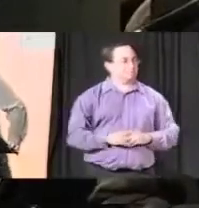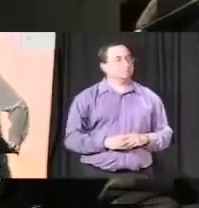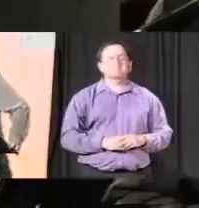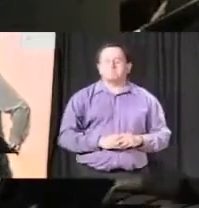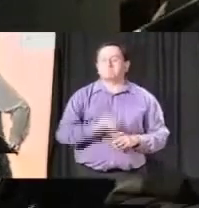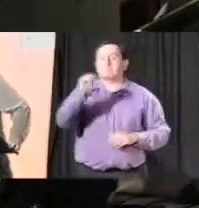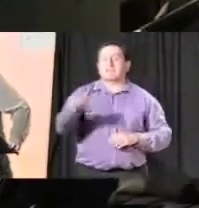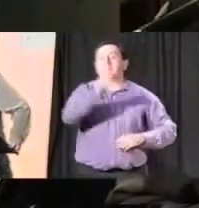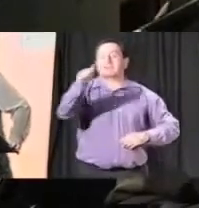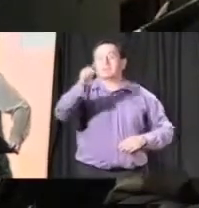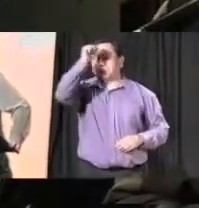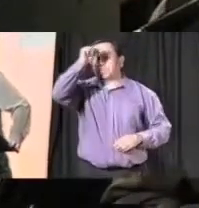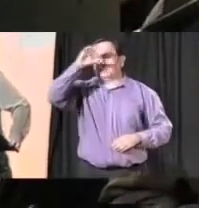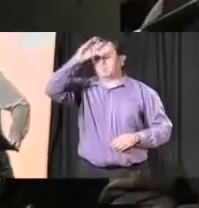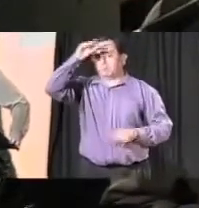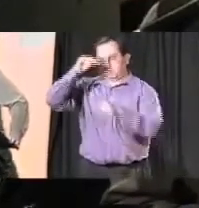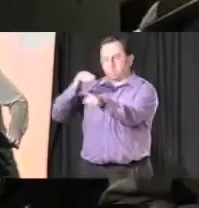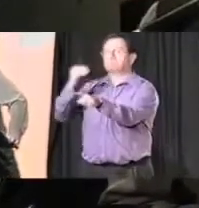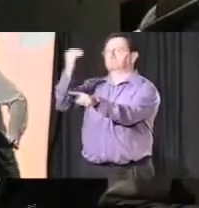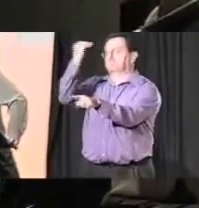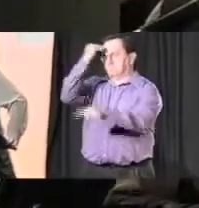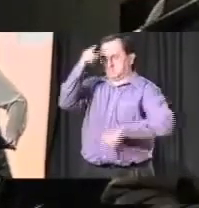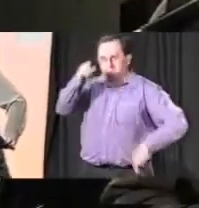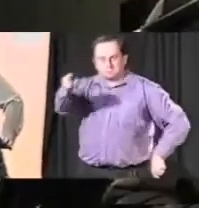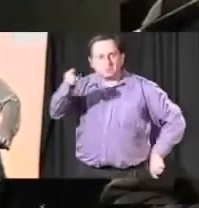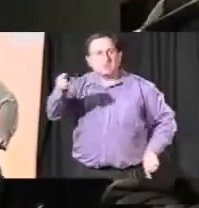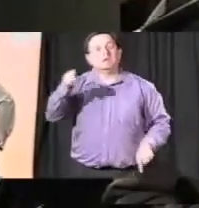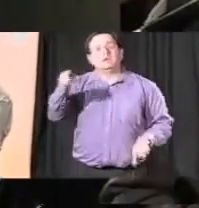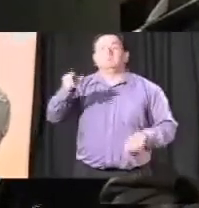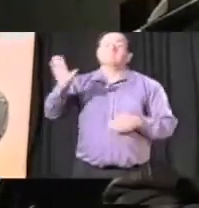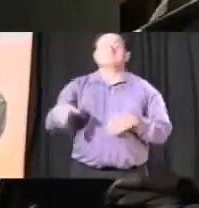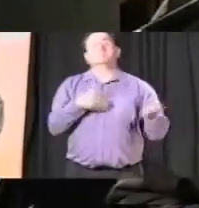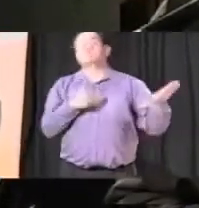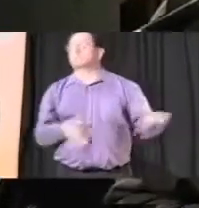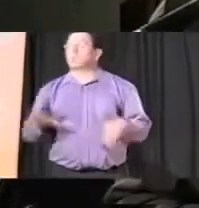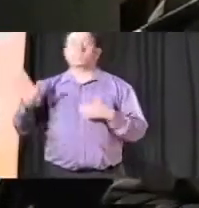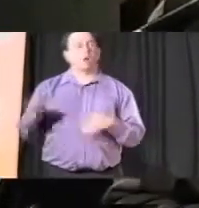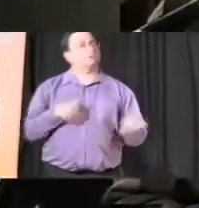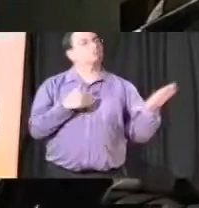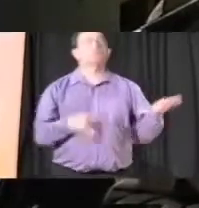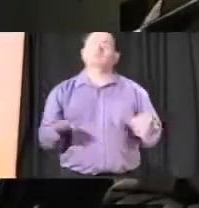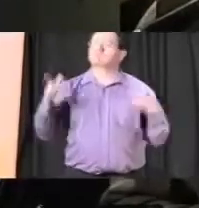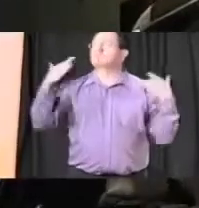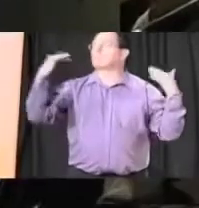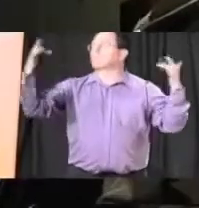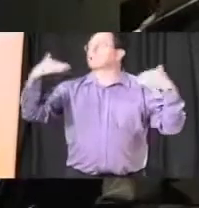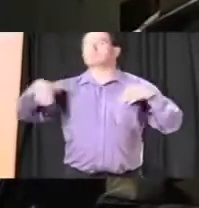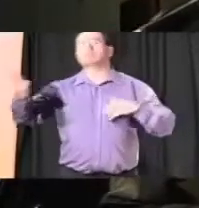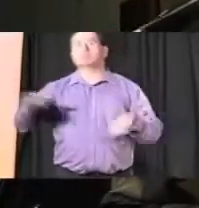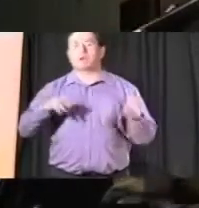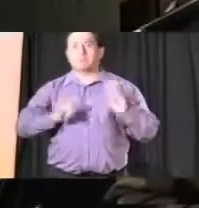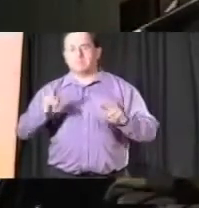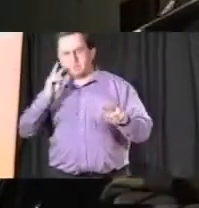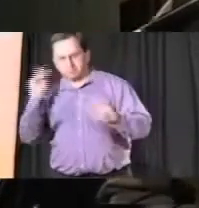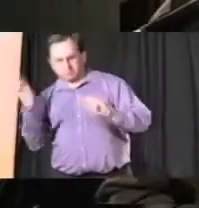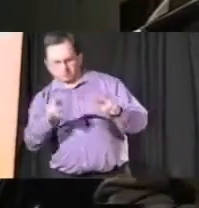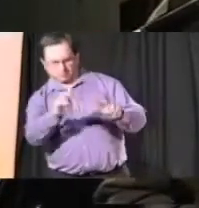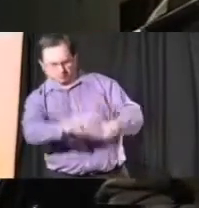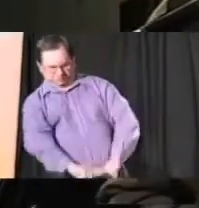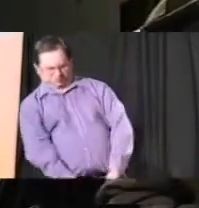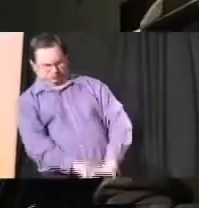There's a boy I know who, when he's walking down the street and people see his